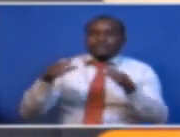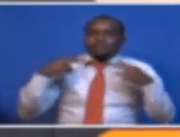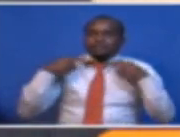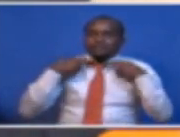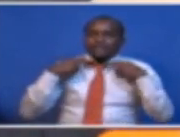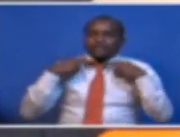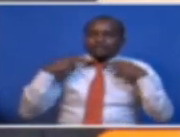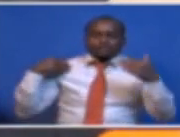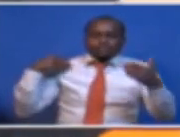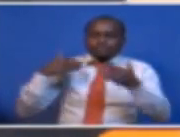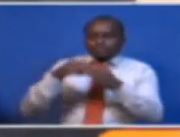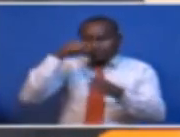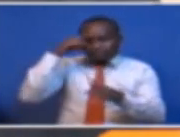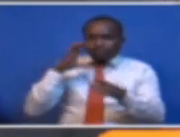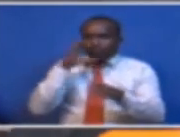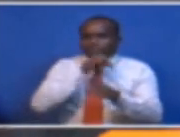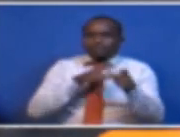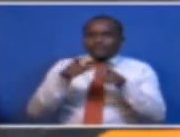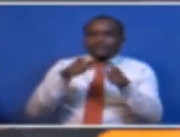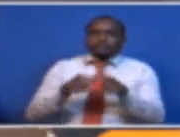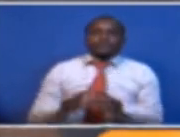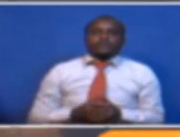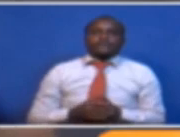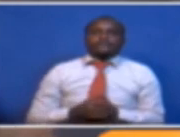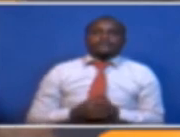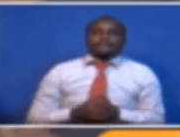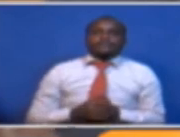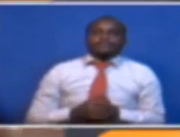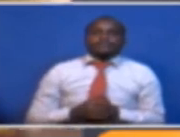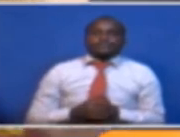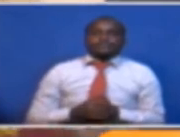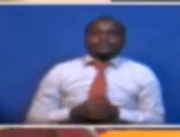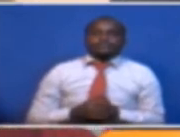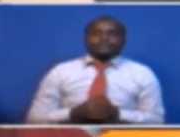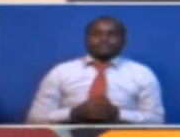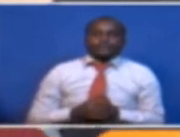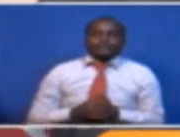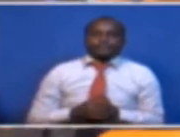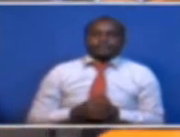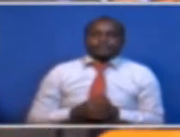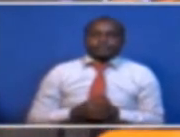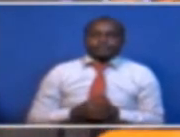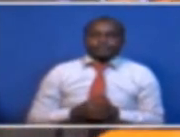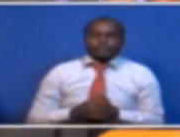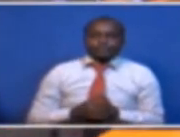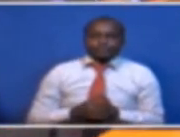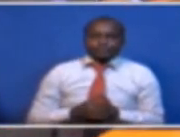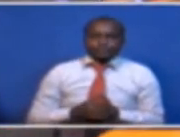due to mismanagement. Thank you, sir. Yeah? Thank you, sir. Beautiful.